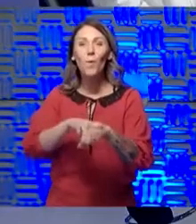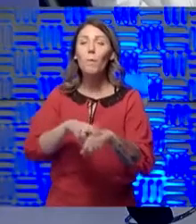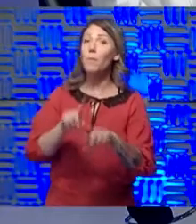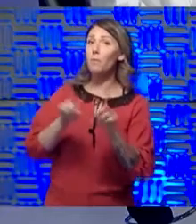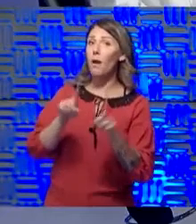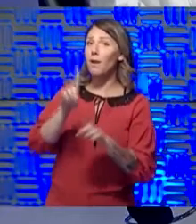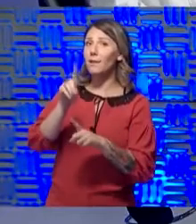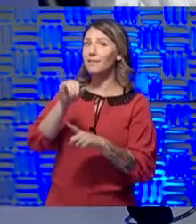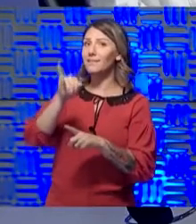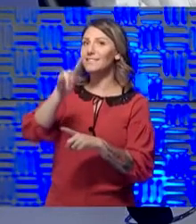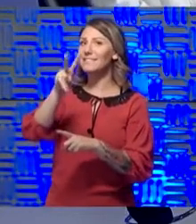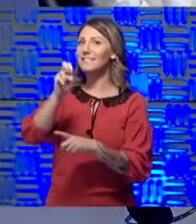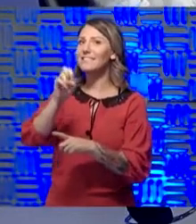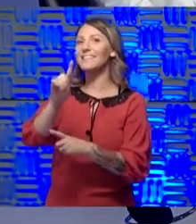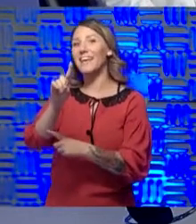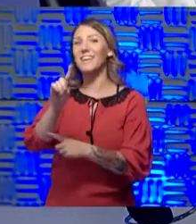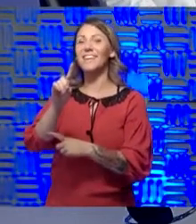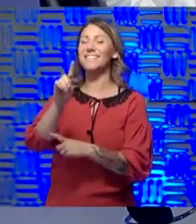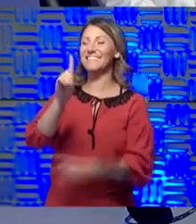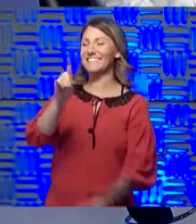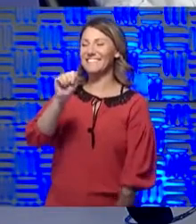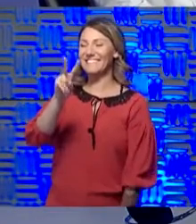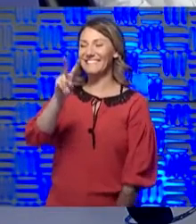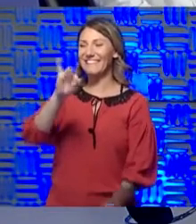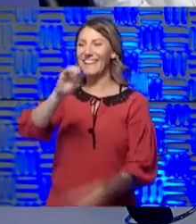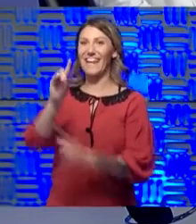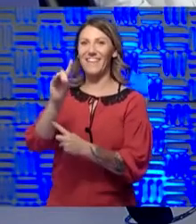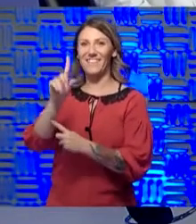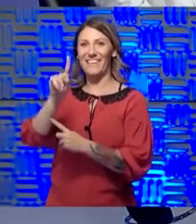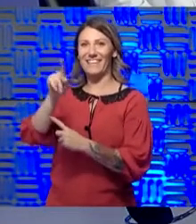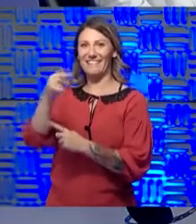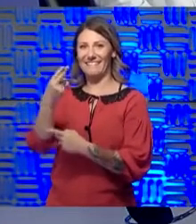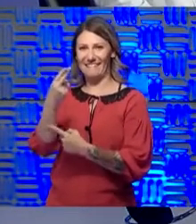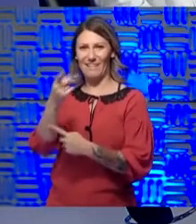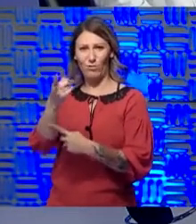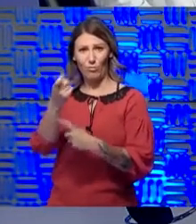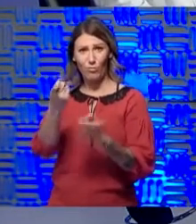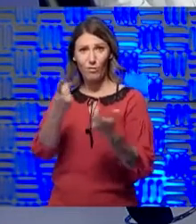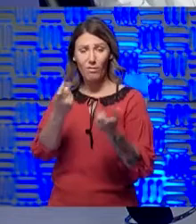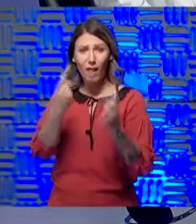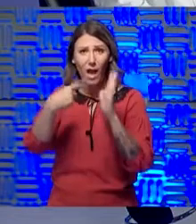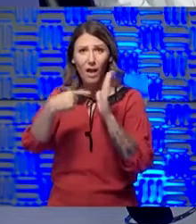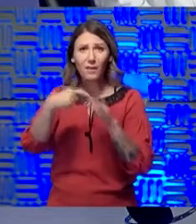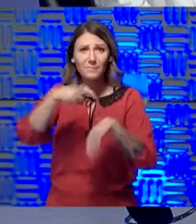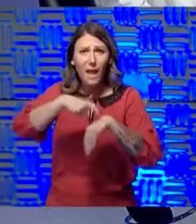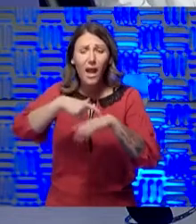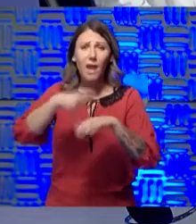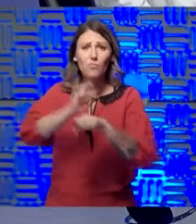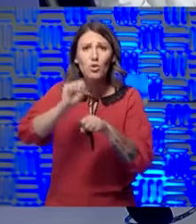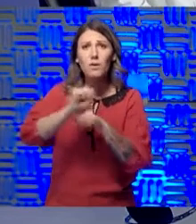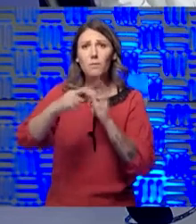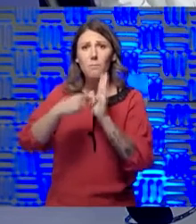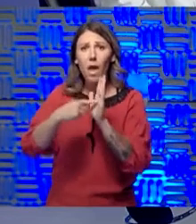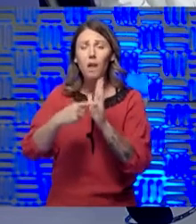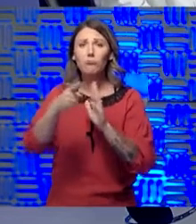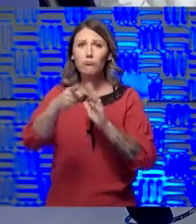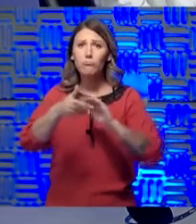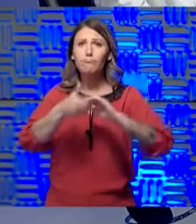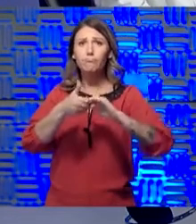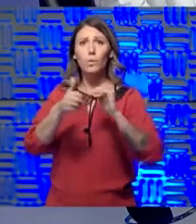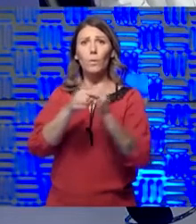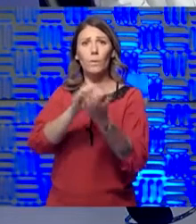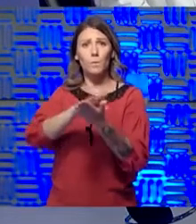David, Keith, whatever your name is, of trying to help us model what's going on out there. I know you work closely with the School of Medicine as well